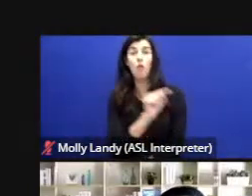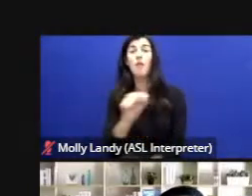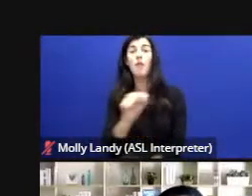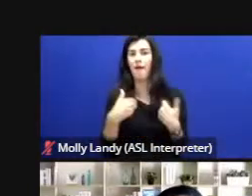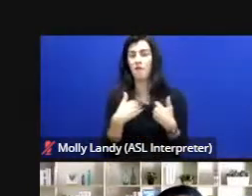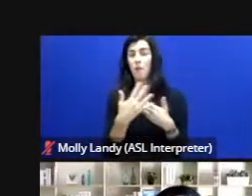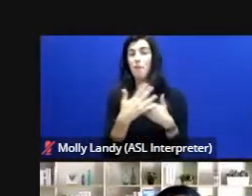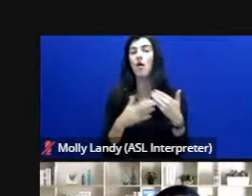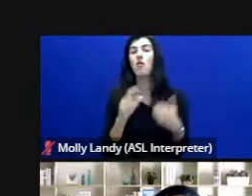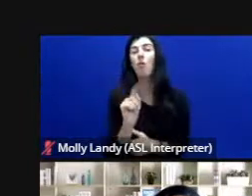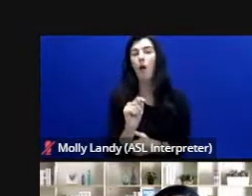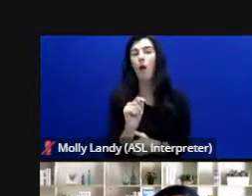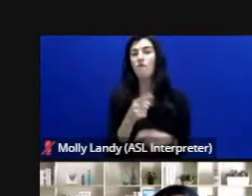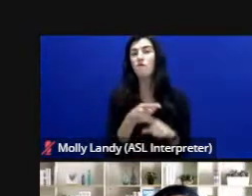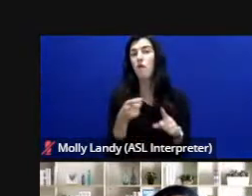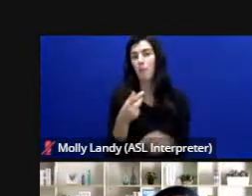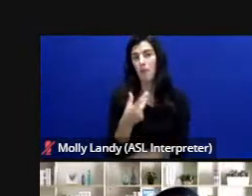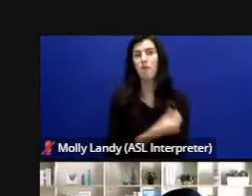the vaccine.